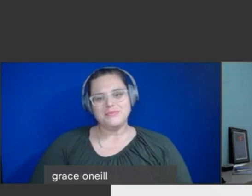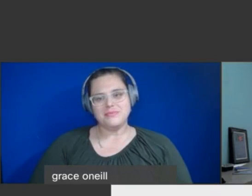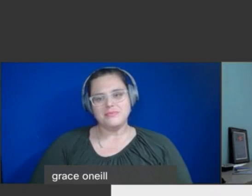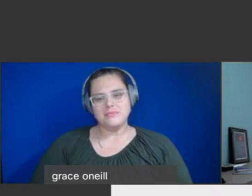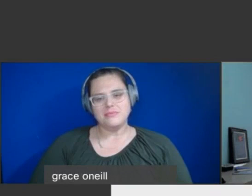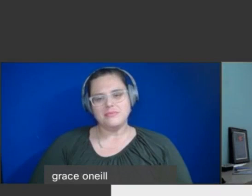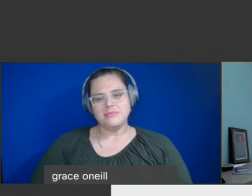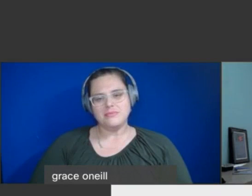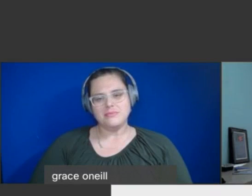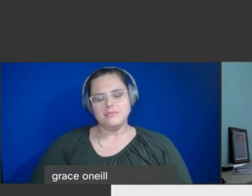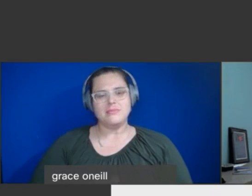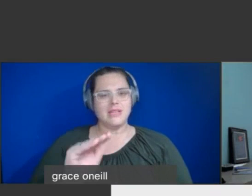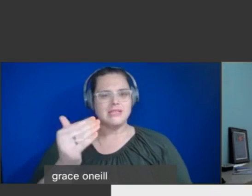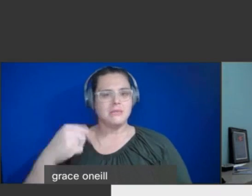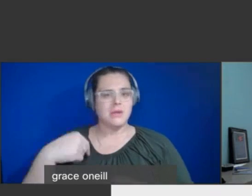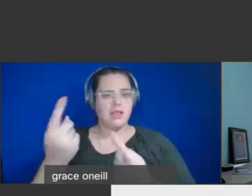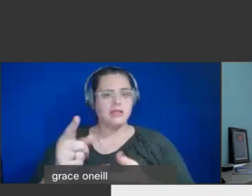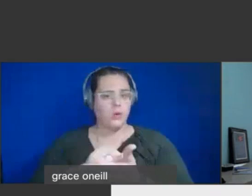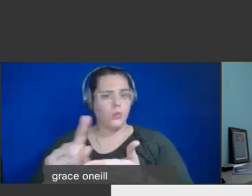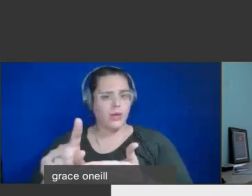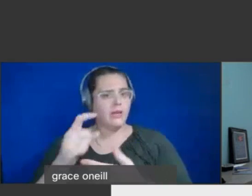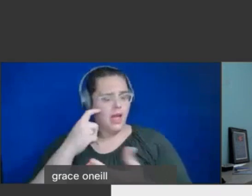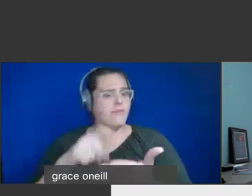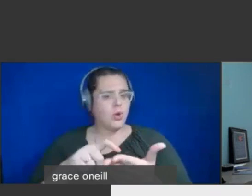It seems to me in the last week, at least, for the better.